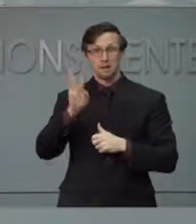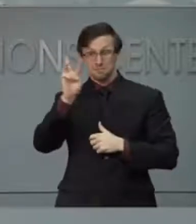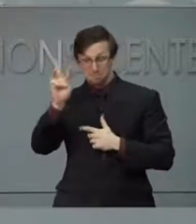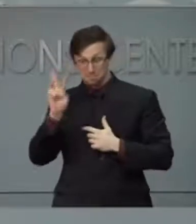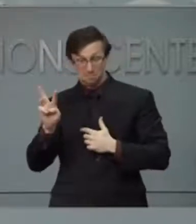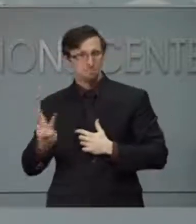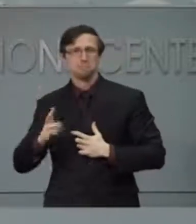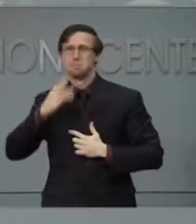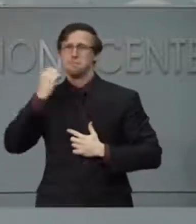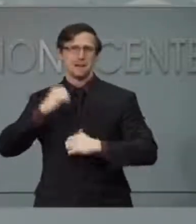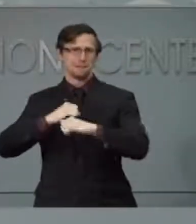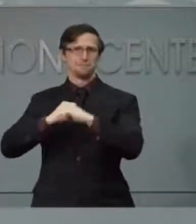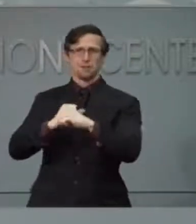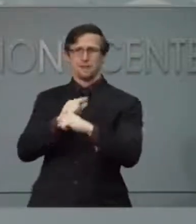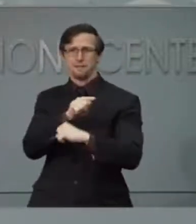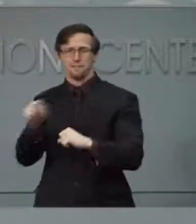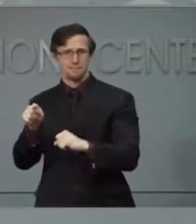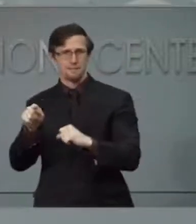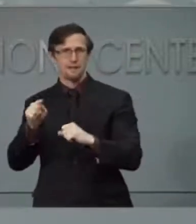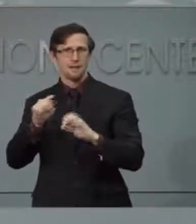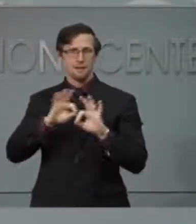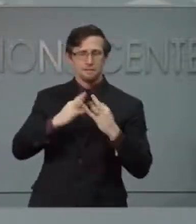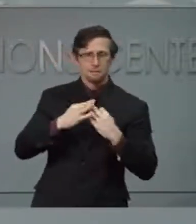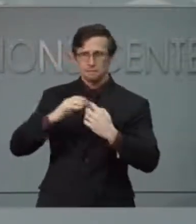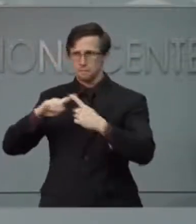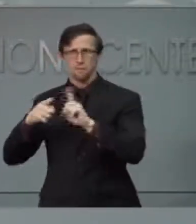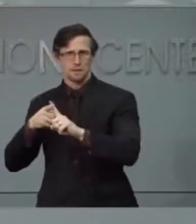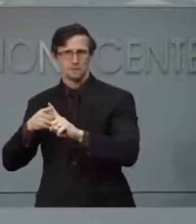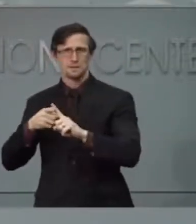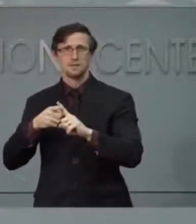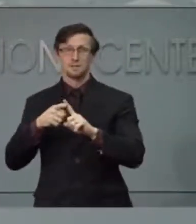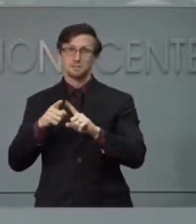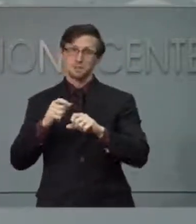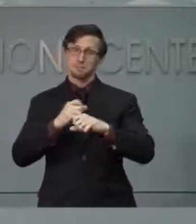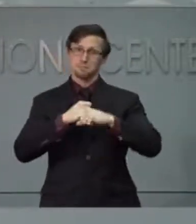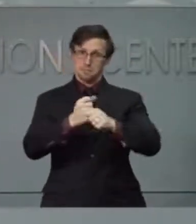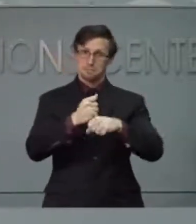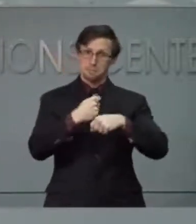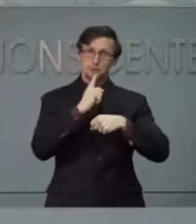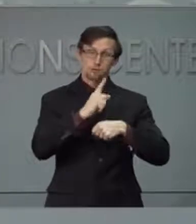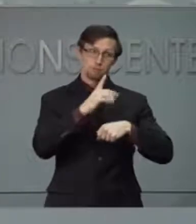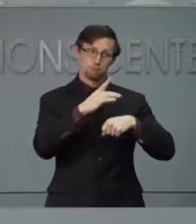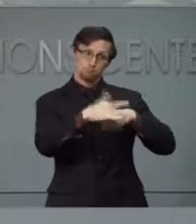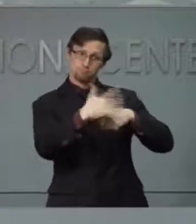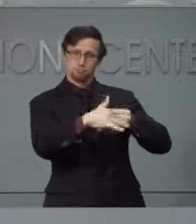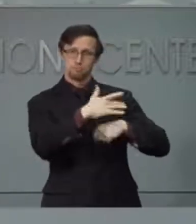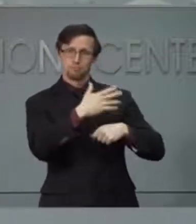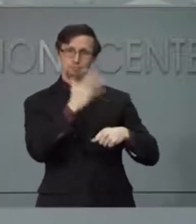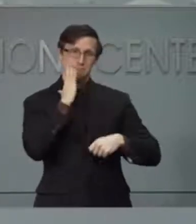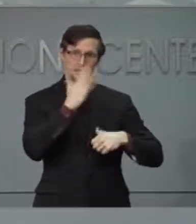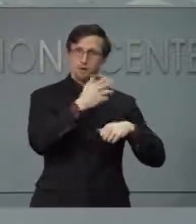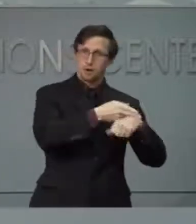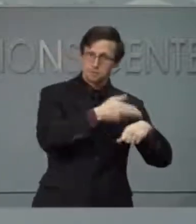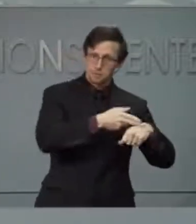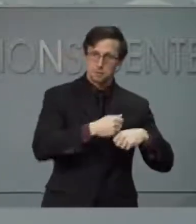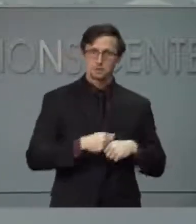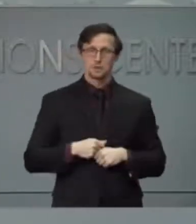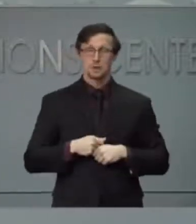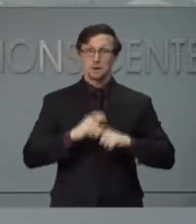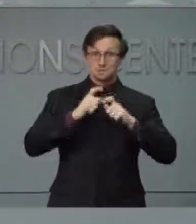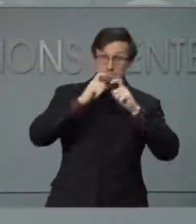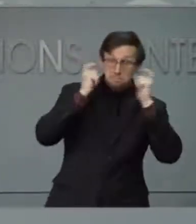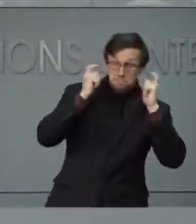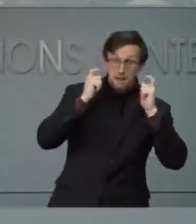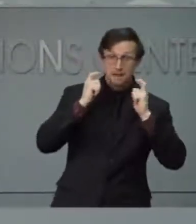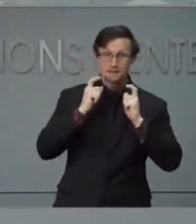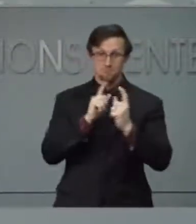our hospitals are there for those who need them, and to save lives. Wear a mask, wait 6 feet apart, and wash your hands.